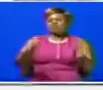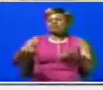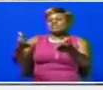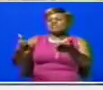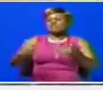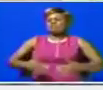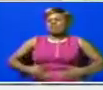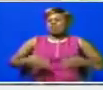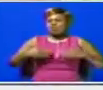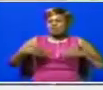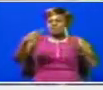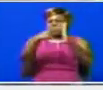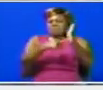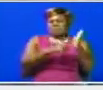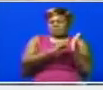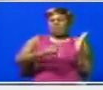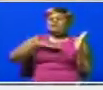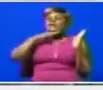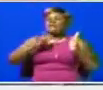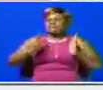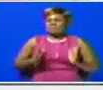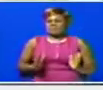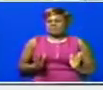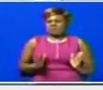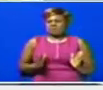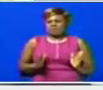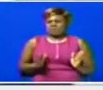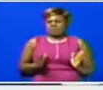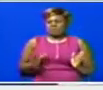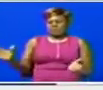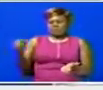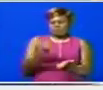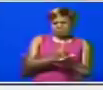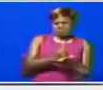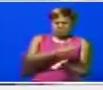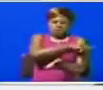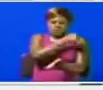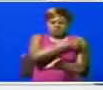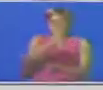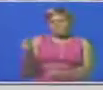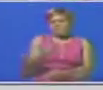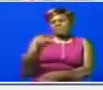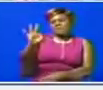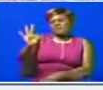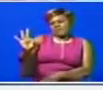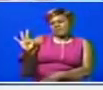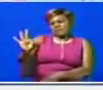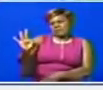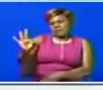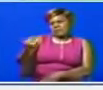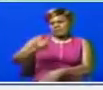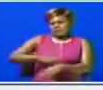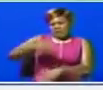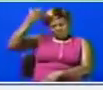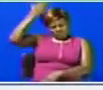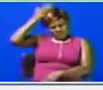body unconditionally, the deceased, a cobbler, had been admitted in the hospital for 3 months during the nurses'